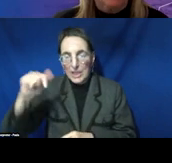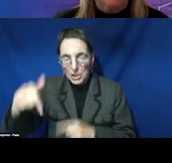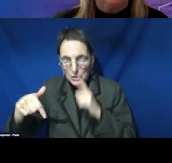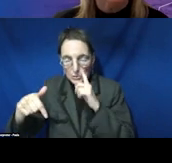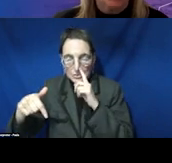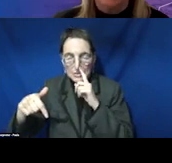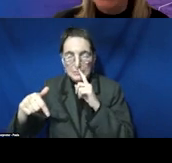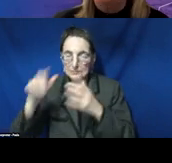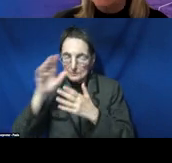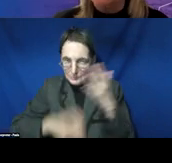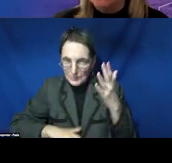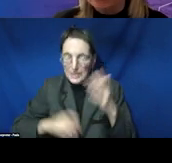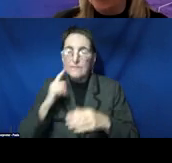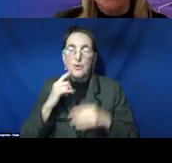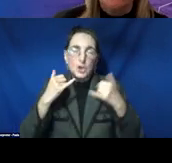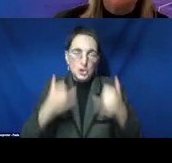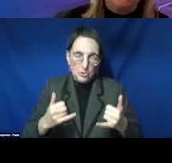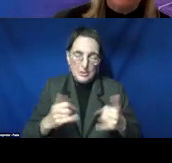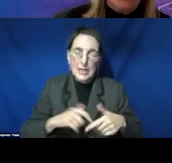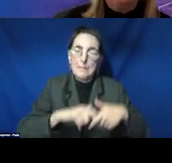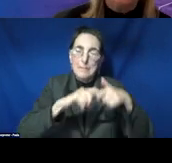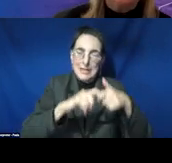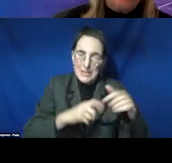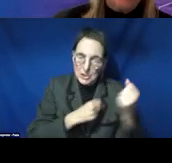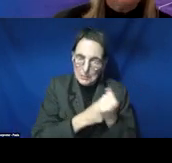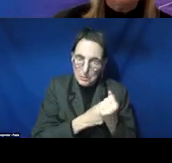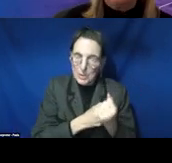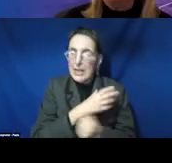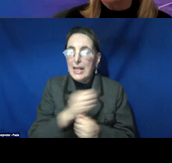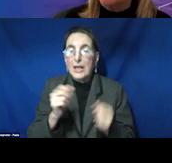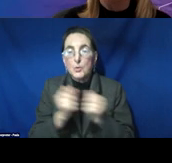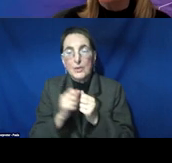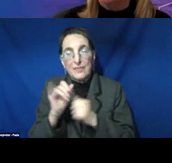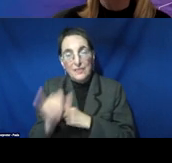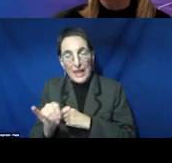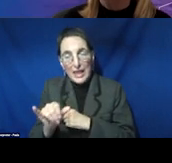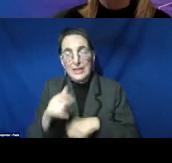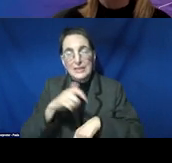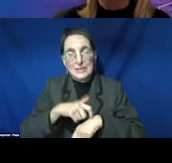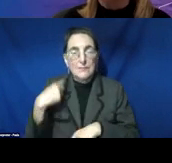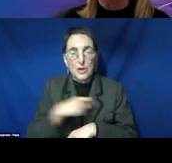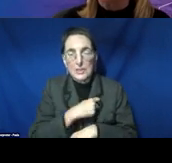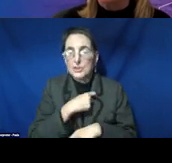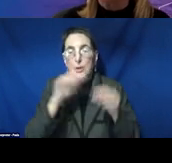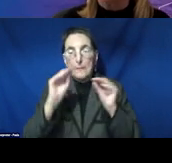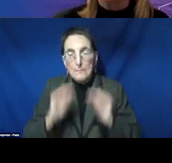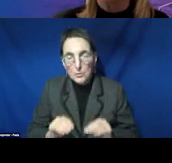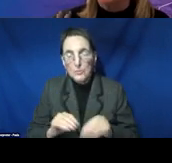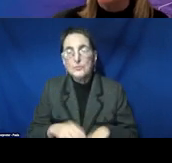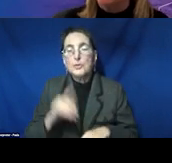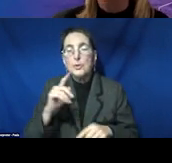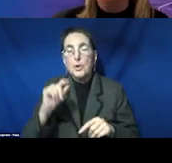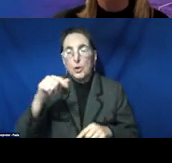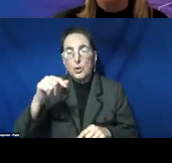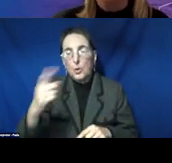for current and pending support. And with that, it's time for us to move to questions and answers. And